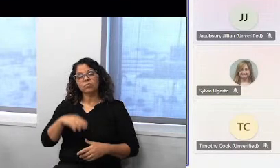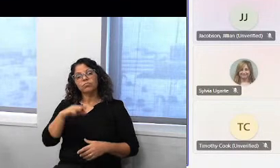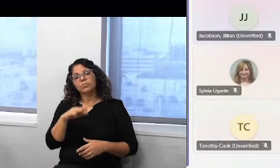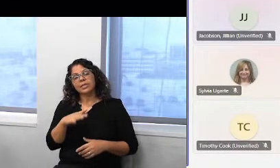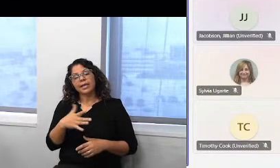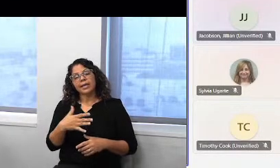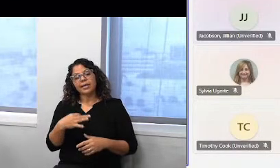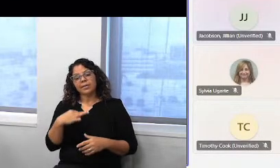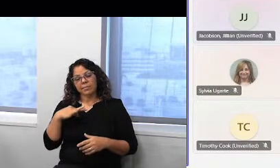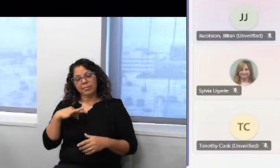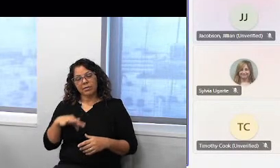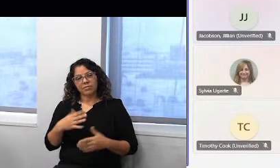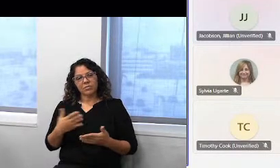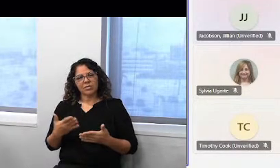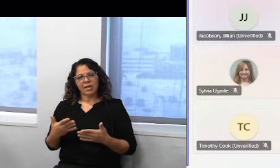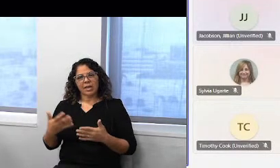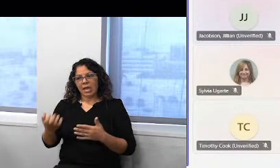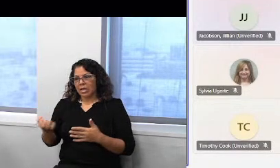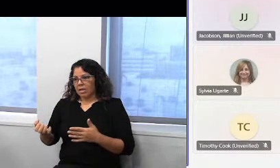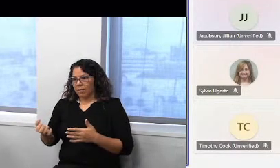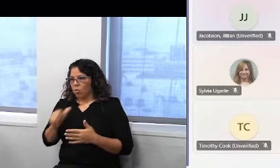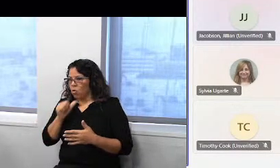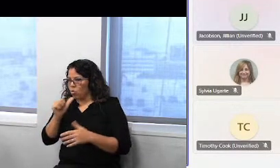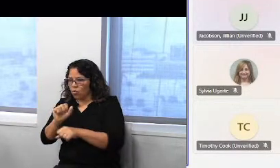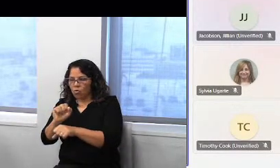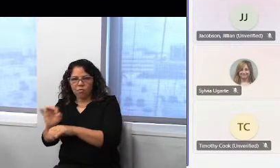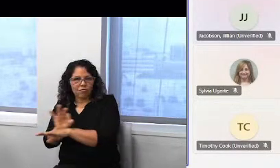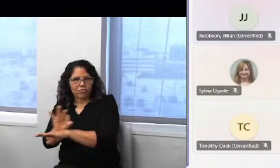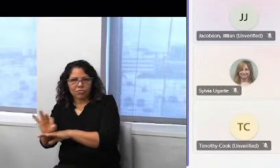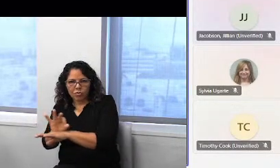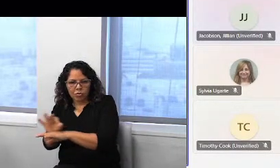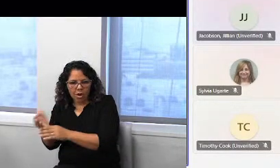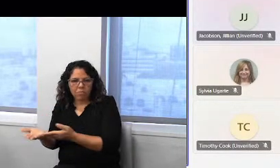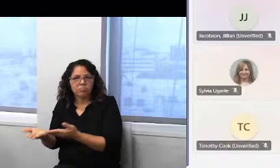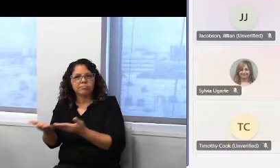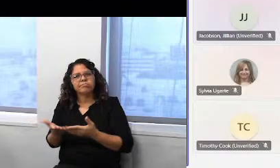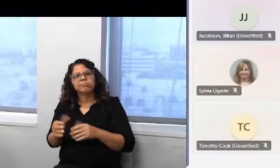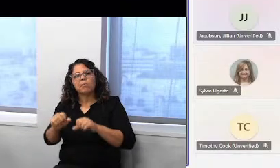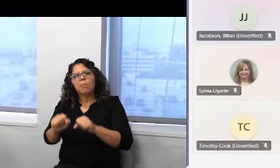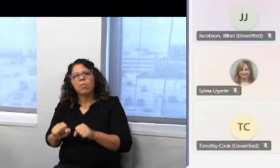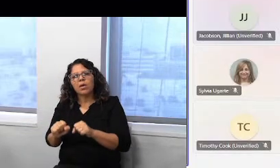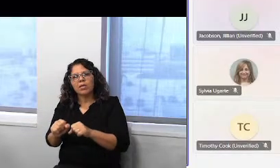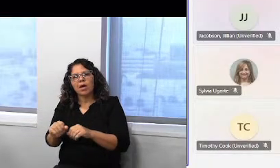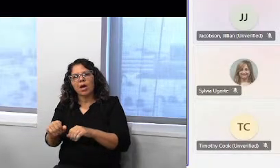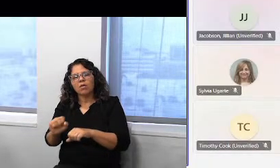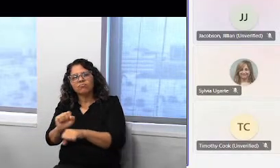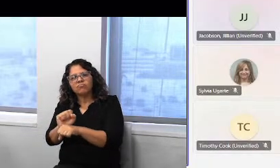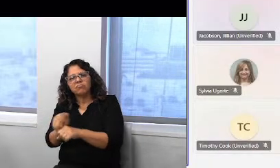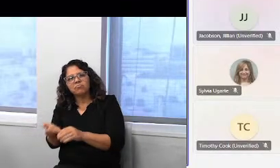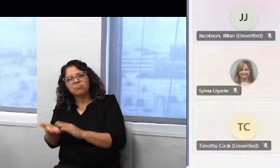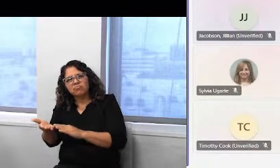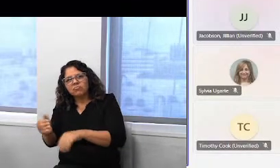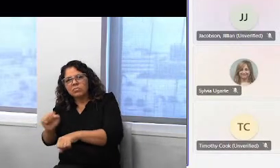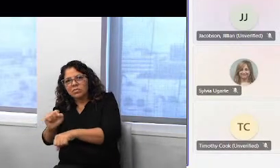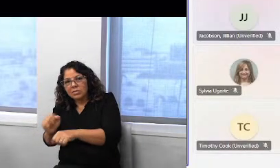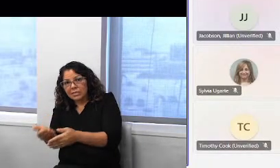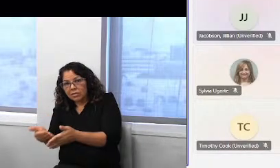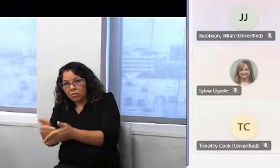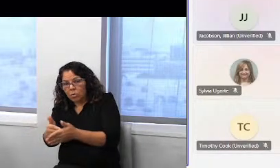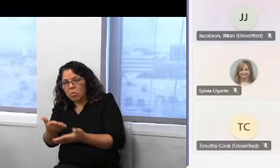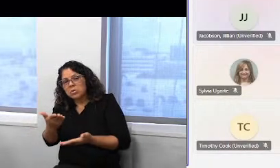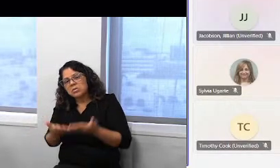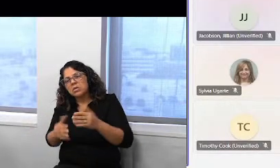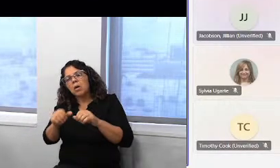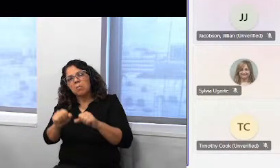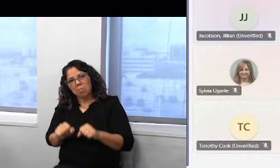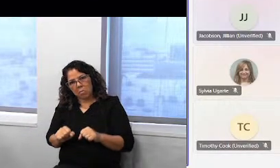service equipment back online does enable access and capacity, access to new capacity coming into